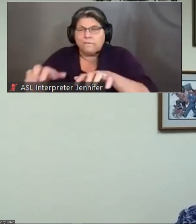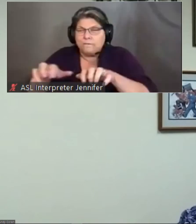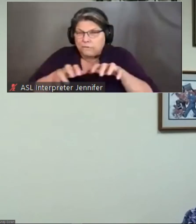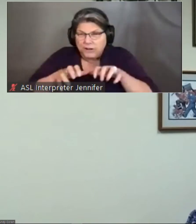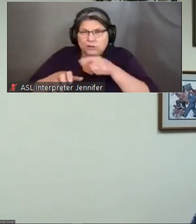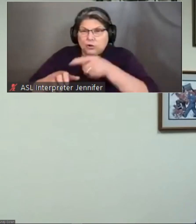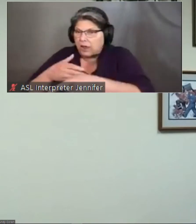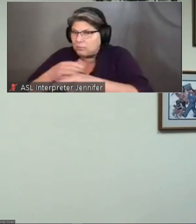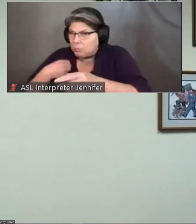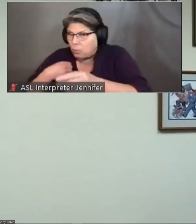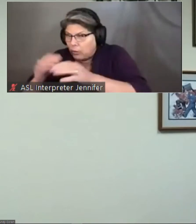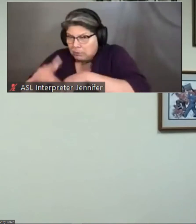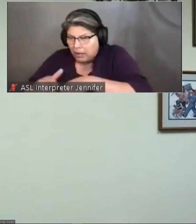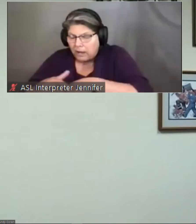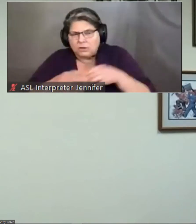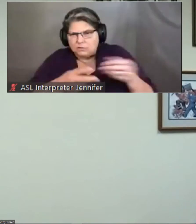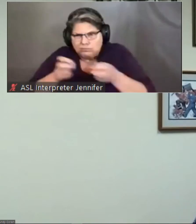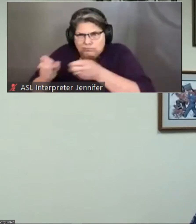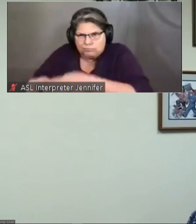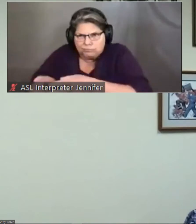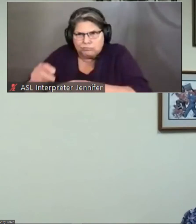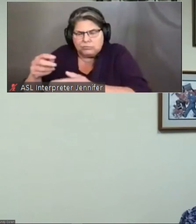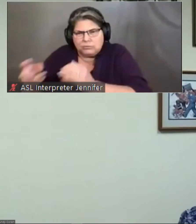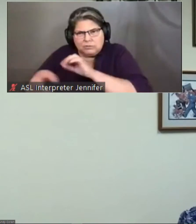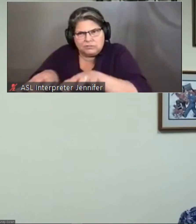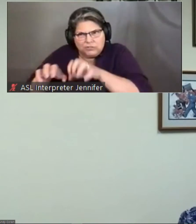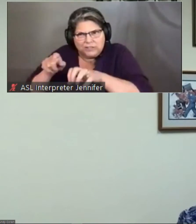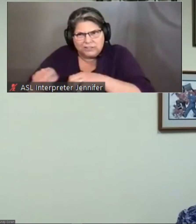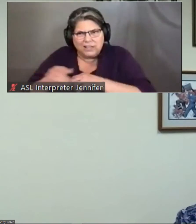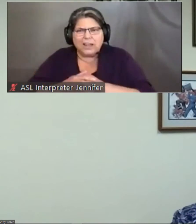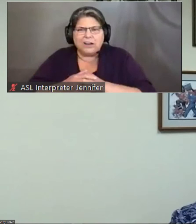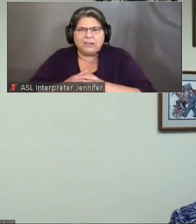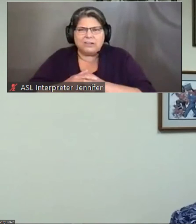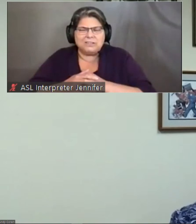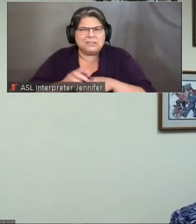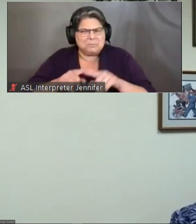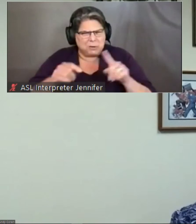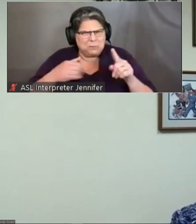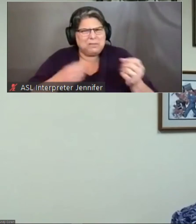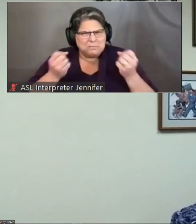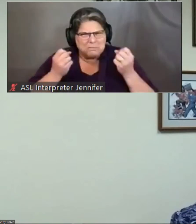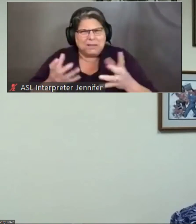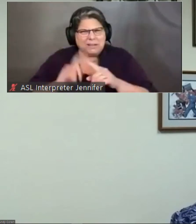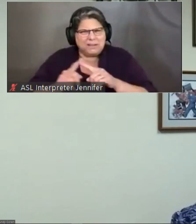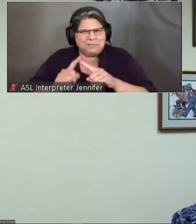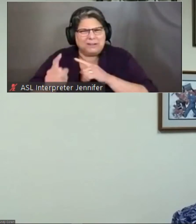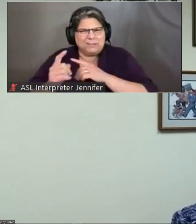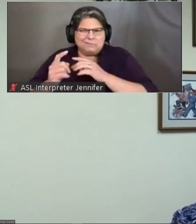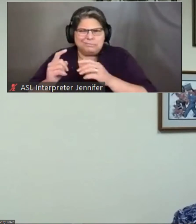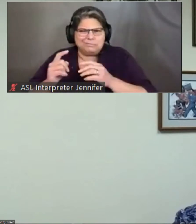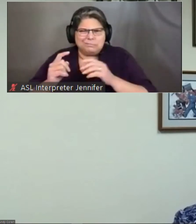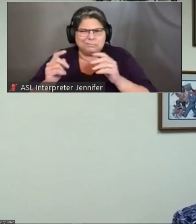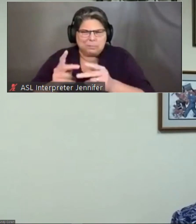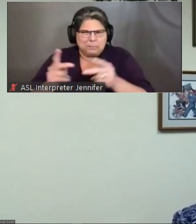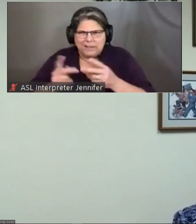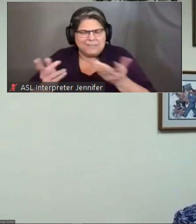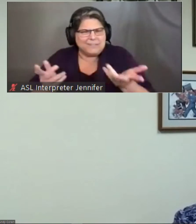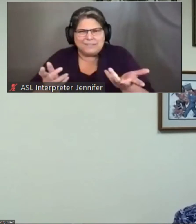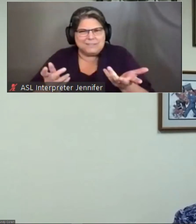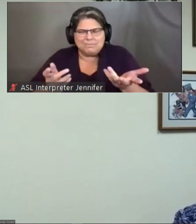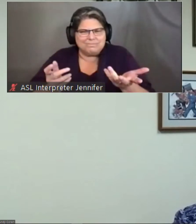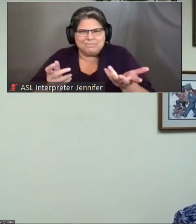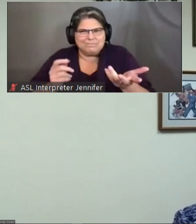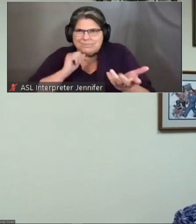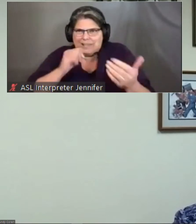is that for example, our multi-county entities didn't have an access to